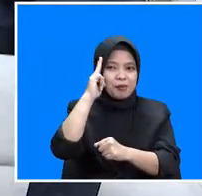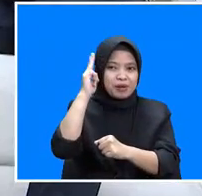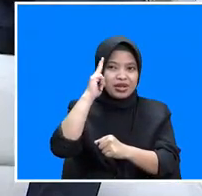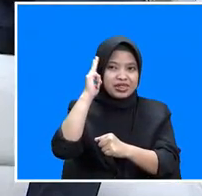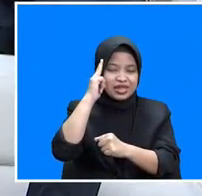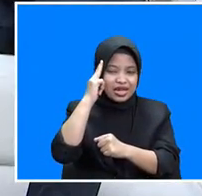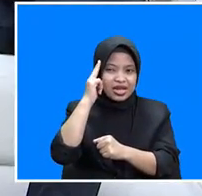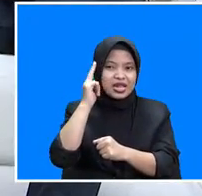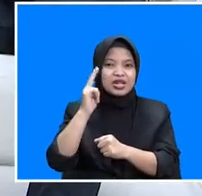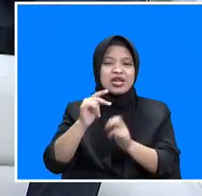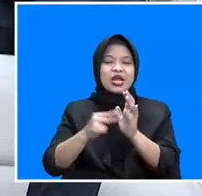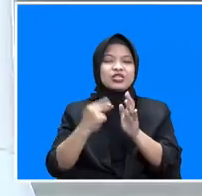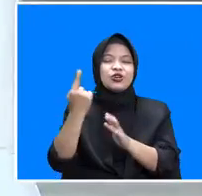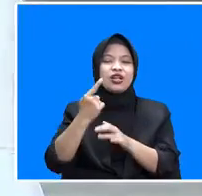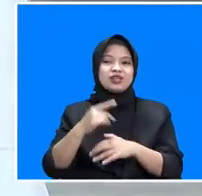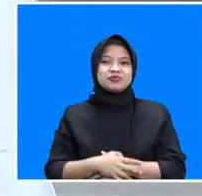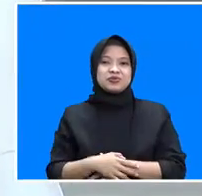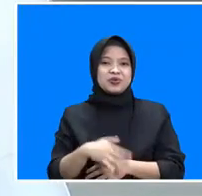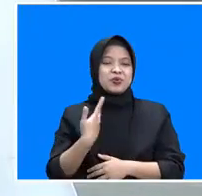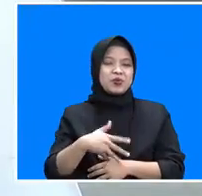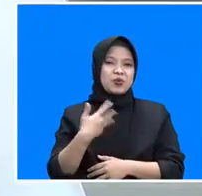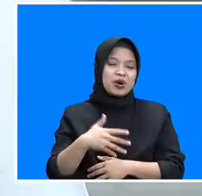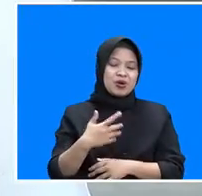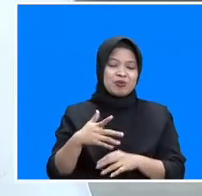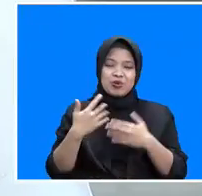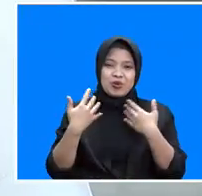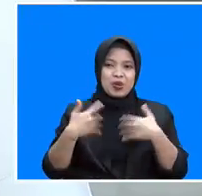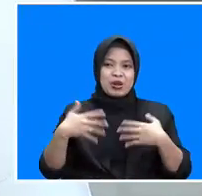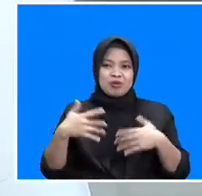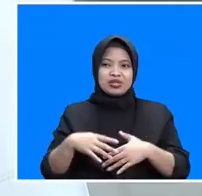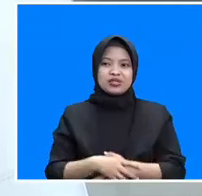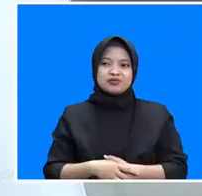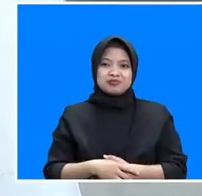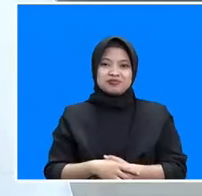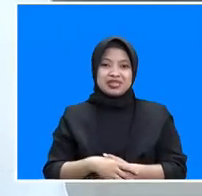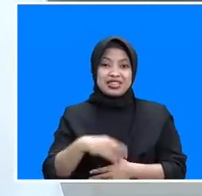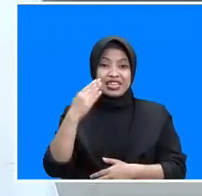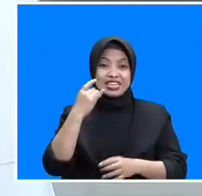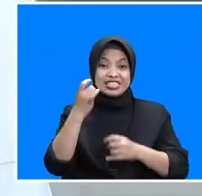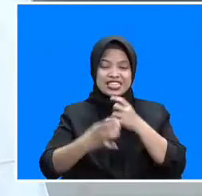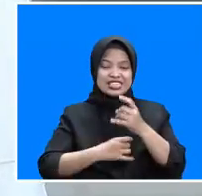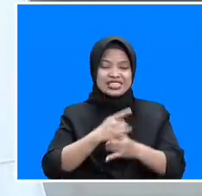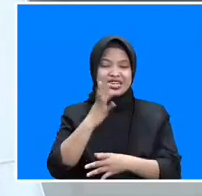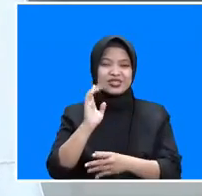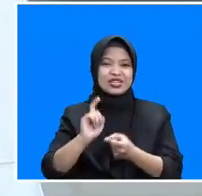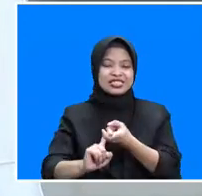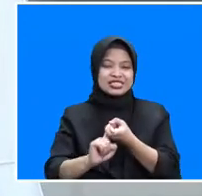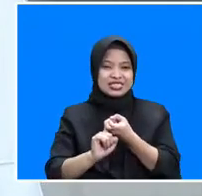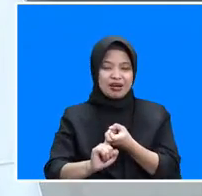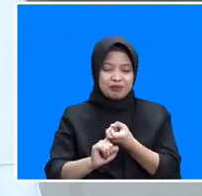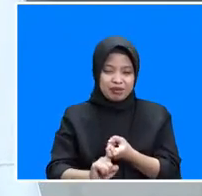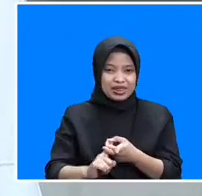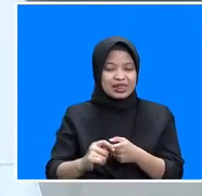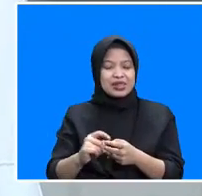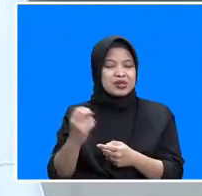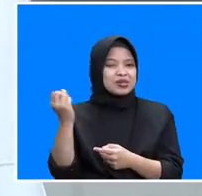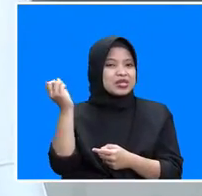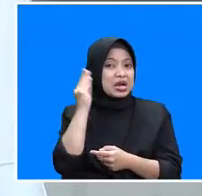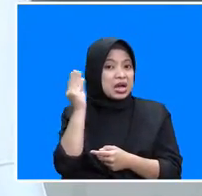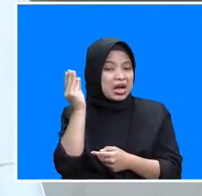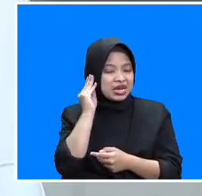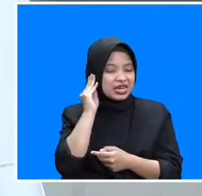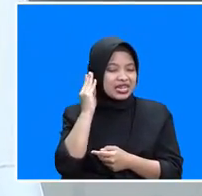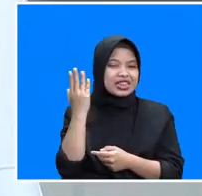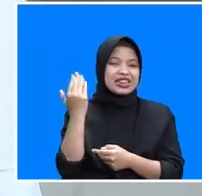amazing. So Sahabat Dikbud, we just listened to like very interesting insights from our